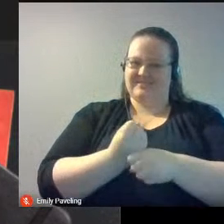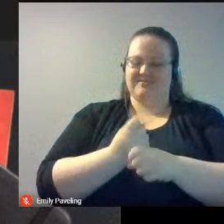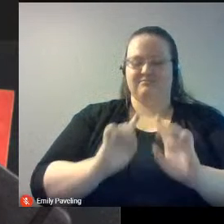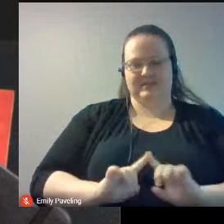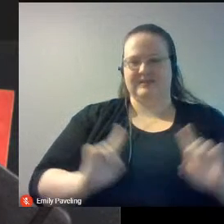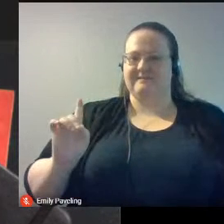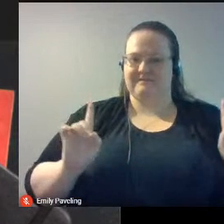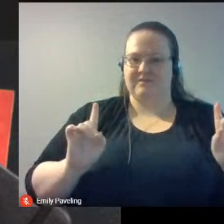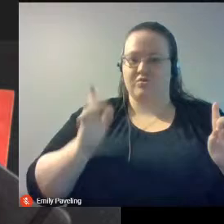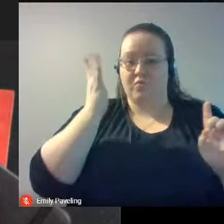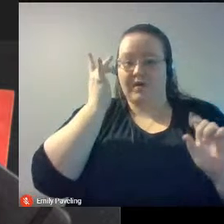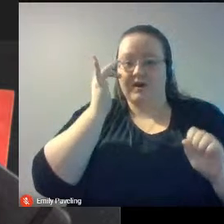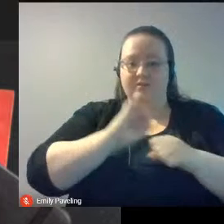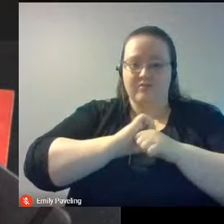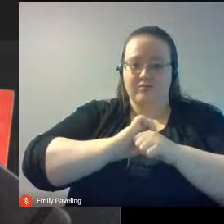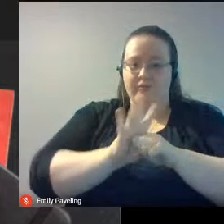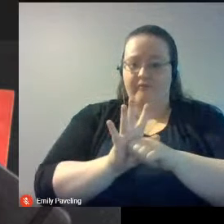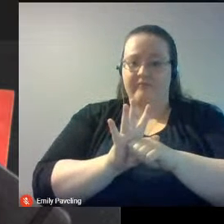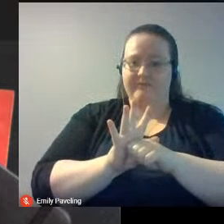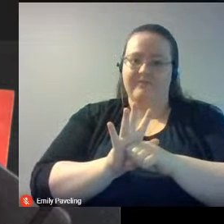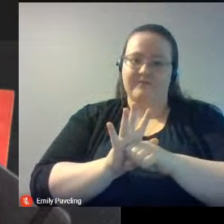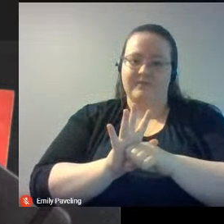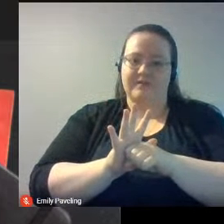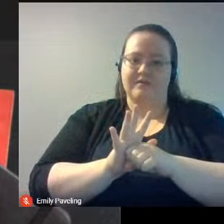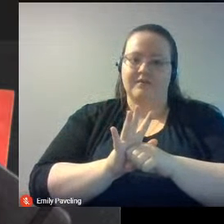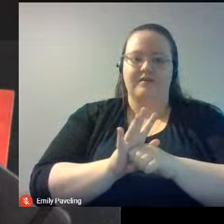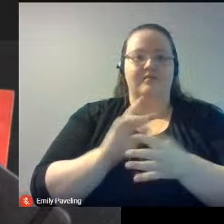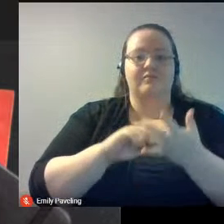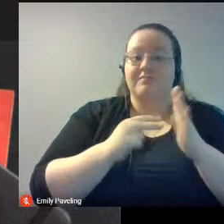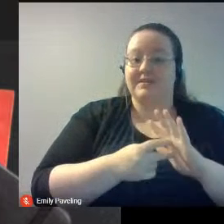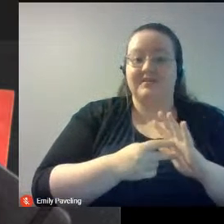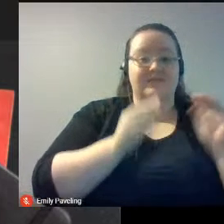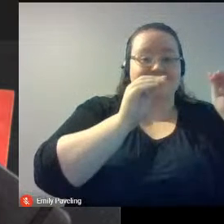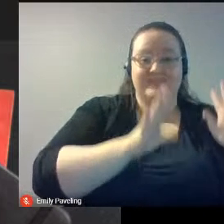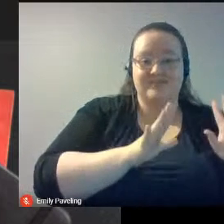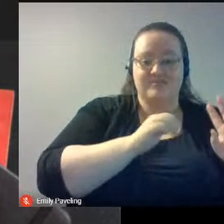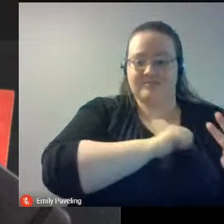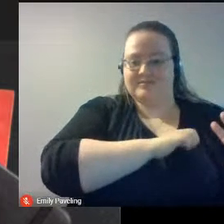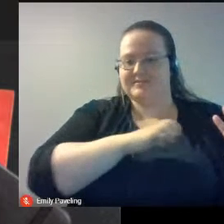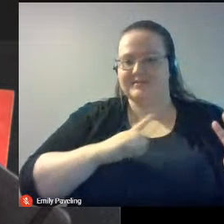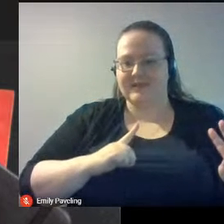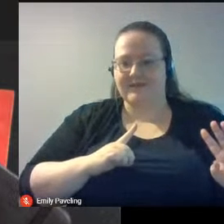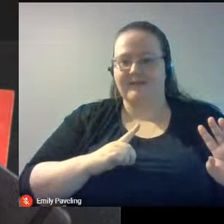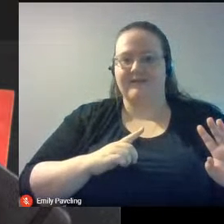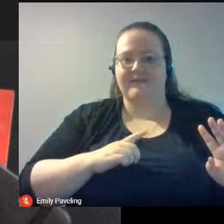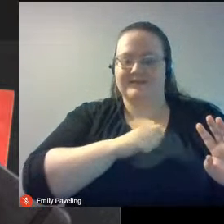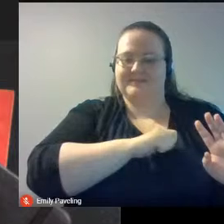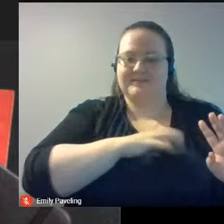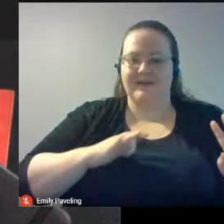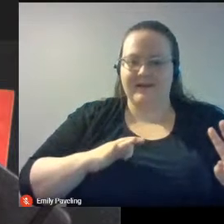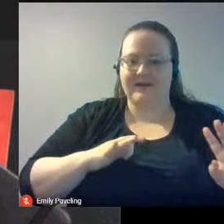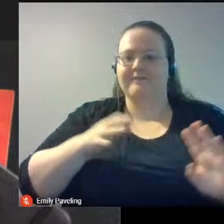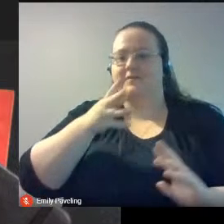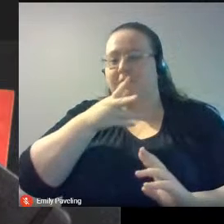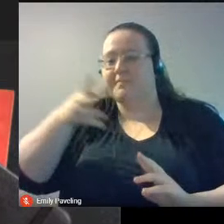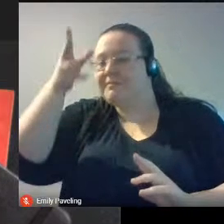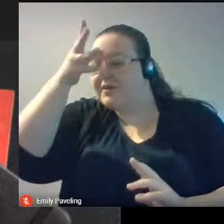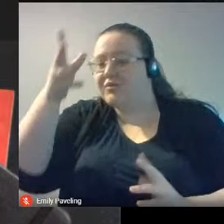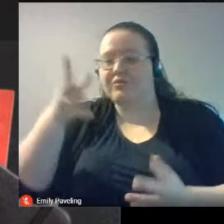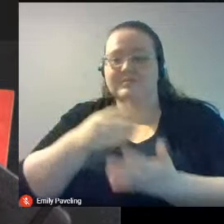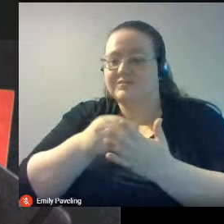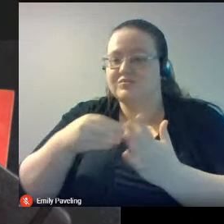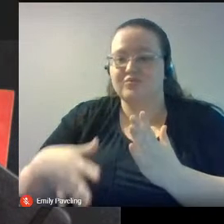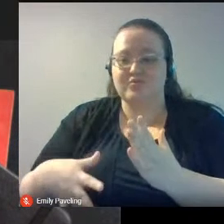you, teachers, staff, parents, and students, are likely feeling more anxious than usual.